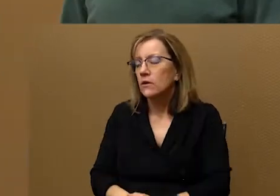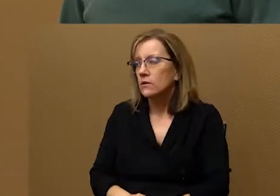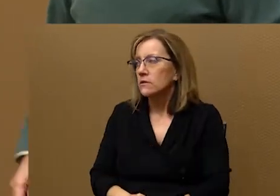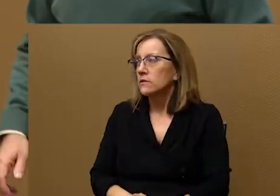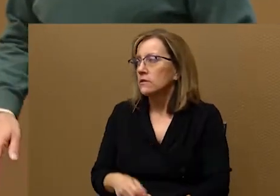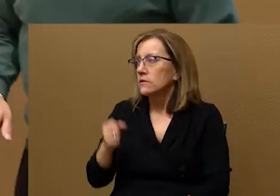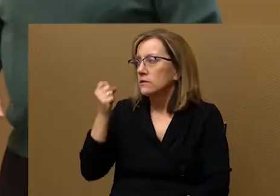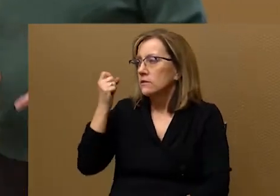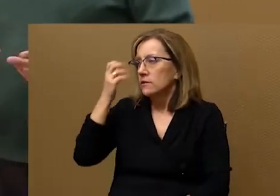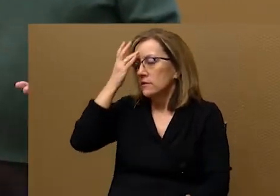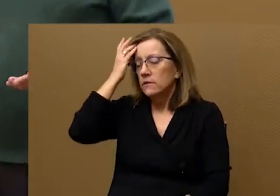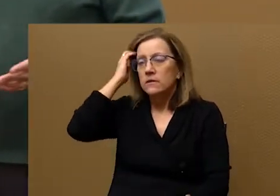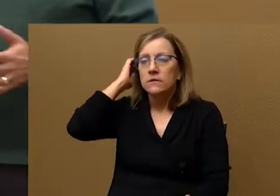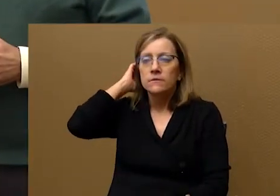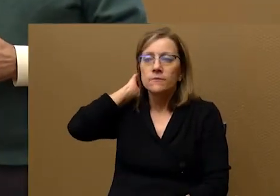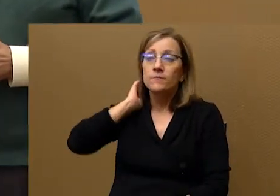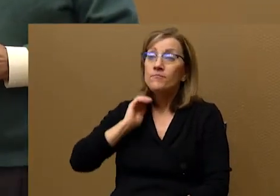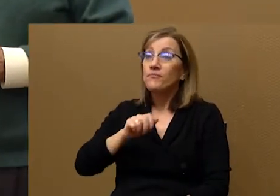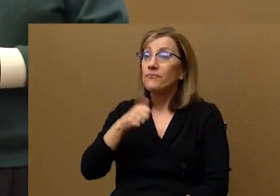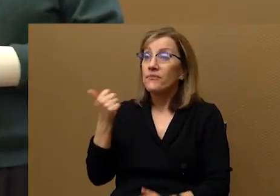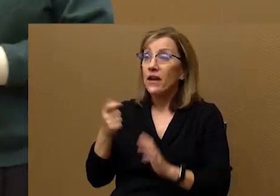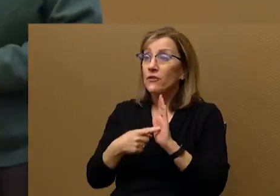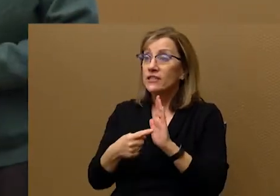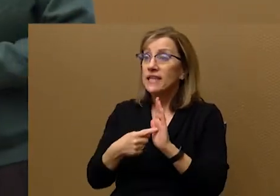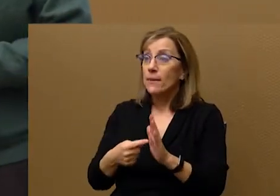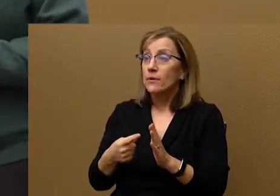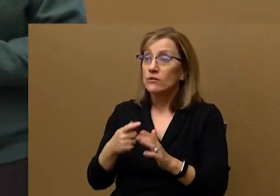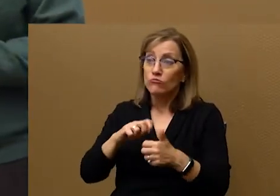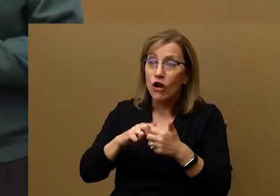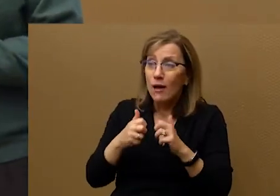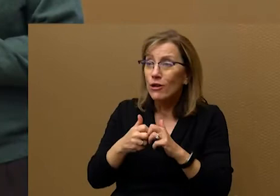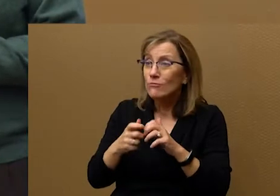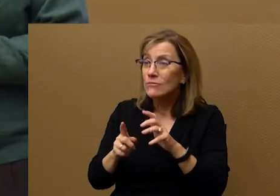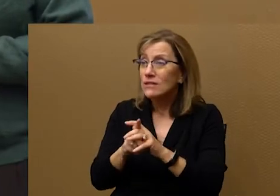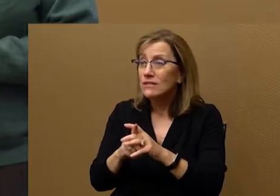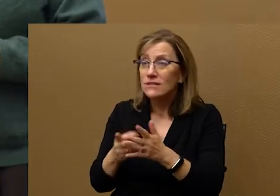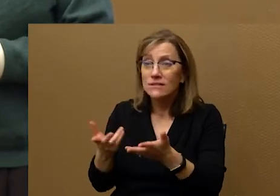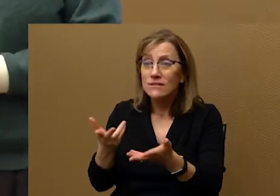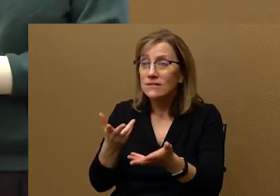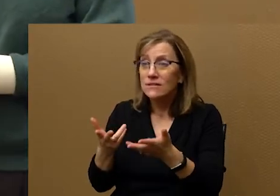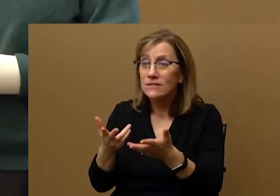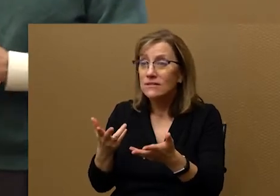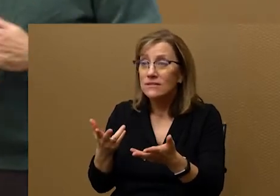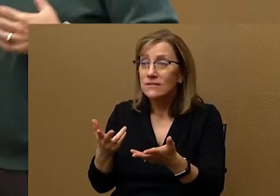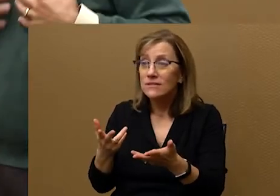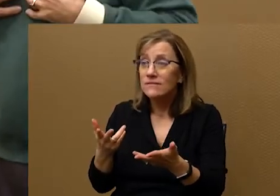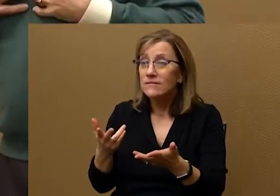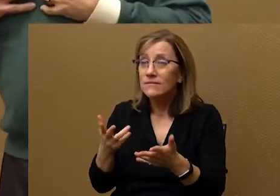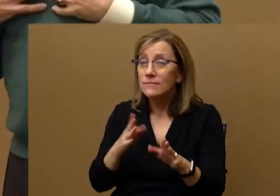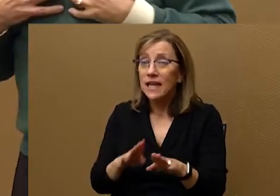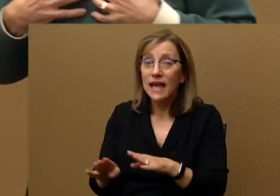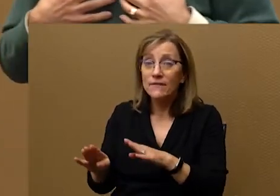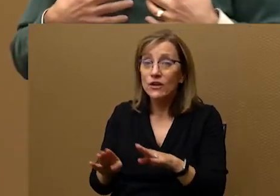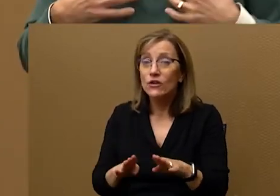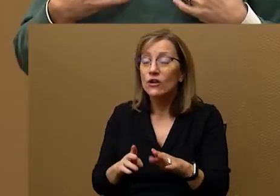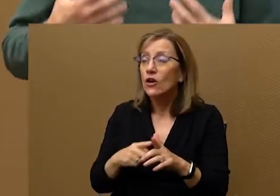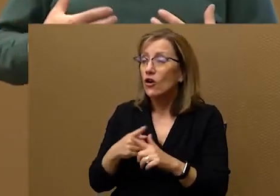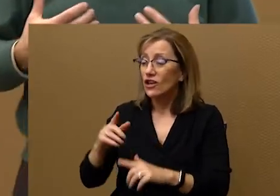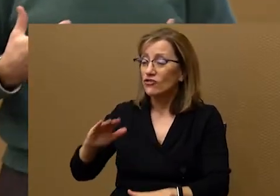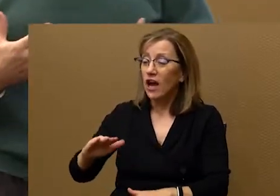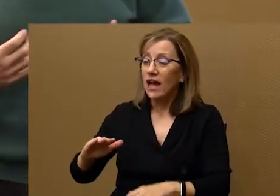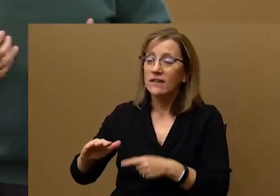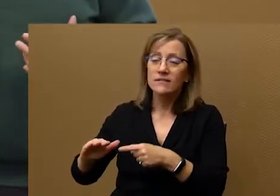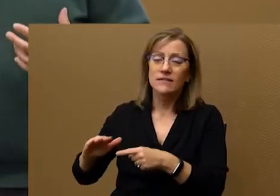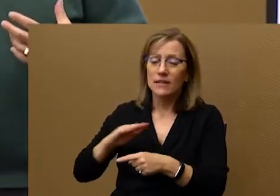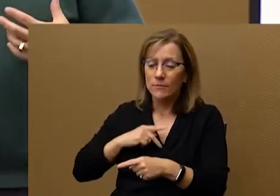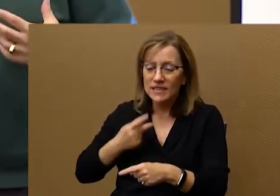So any other examples? A problem behavior, or a child that's upset